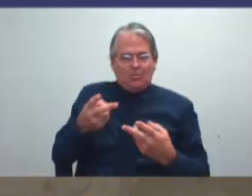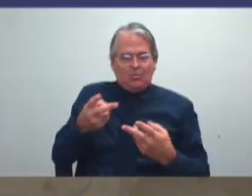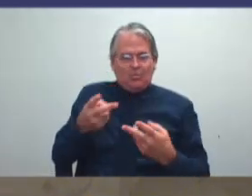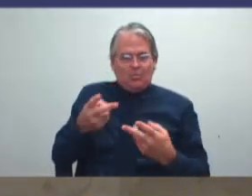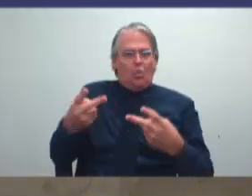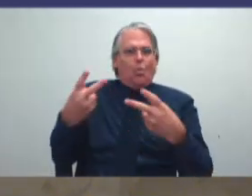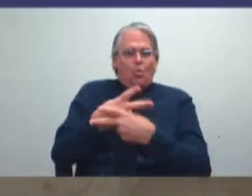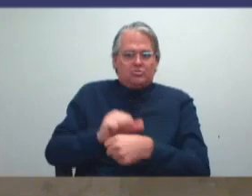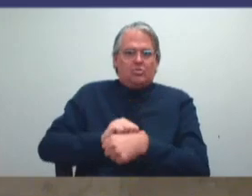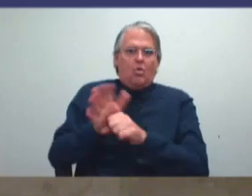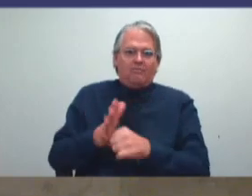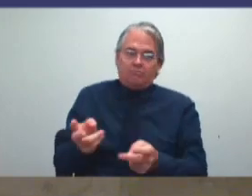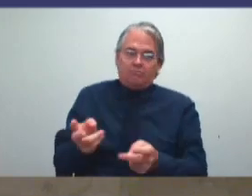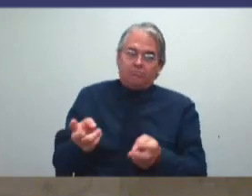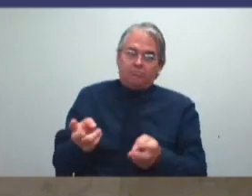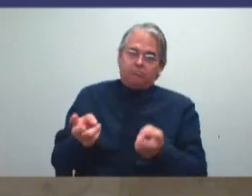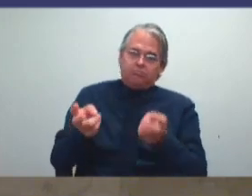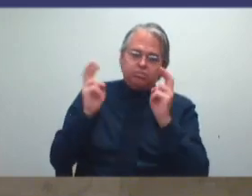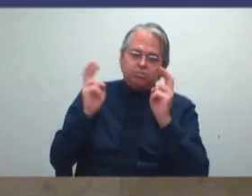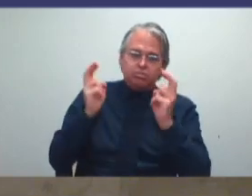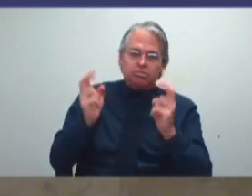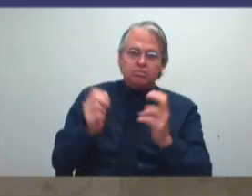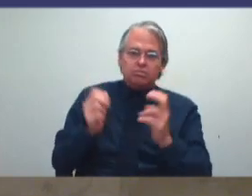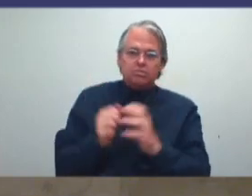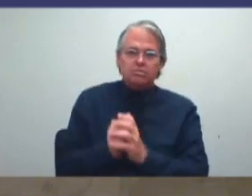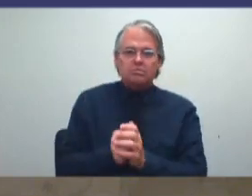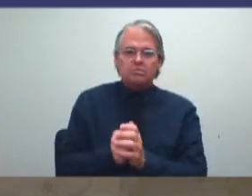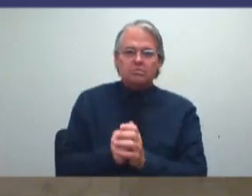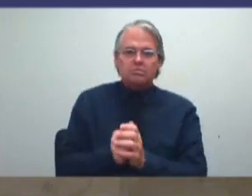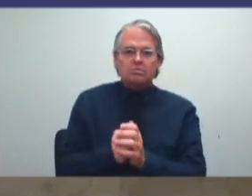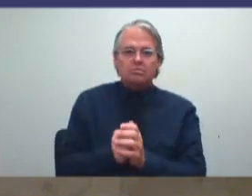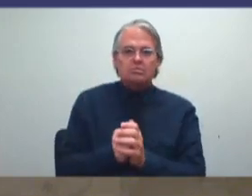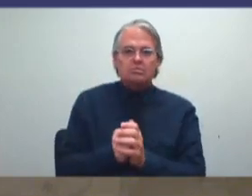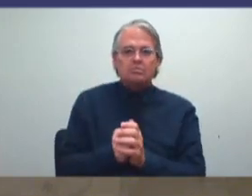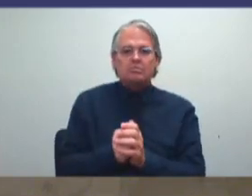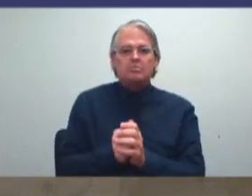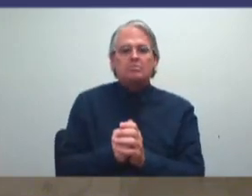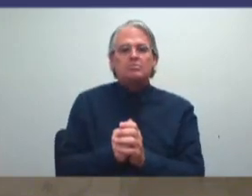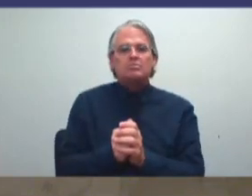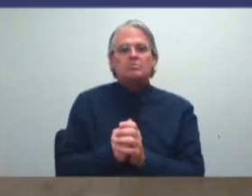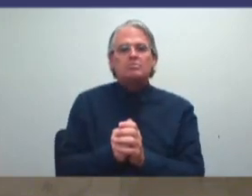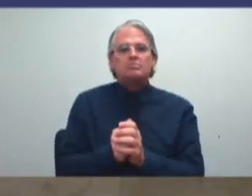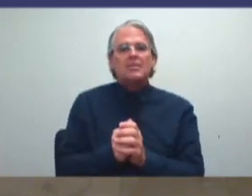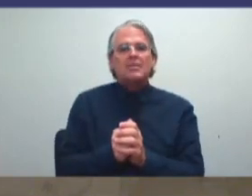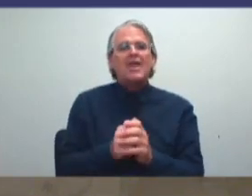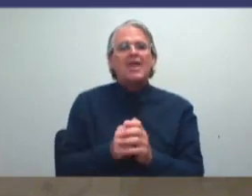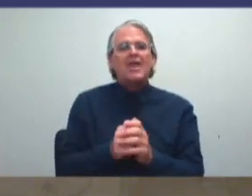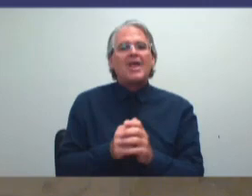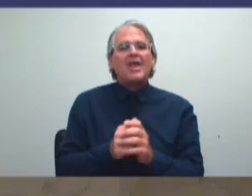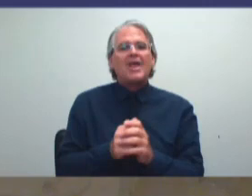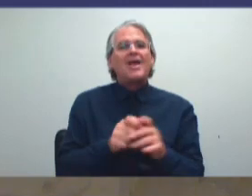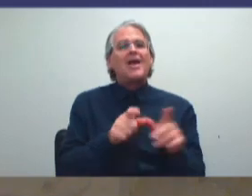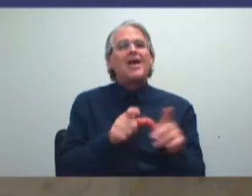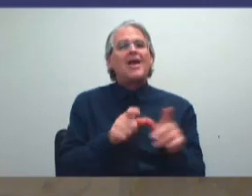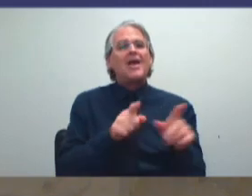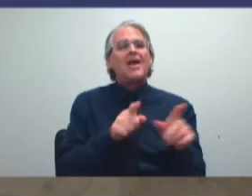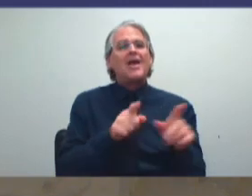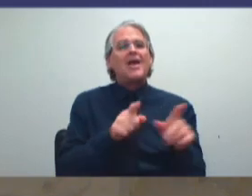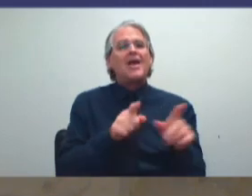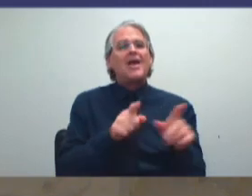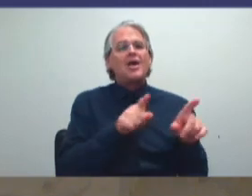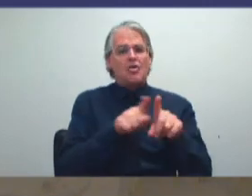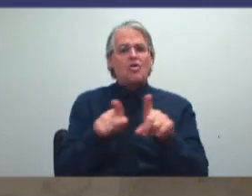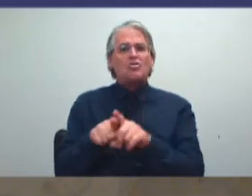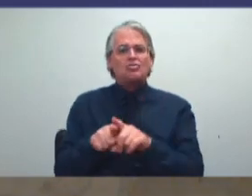lagging and terminal indicator, but included leading indicators, such as exposed or symptomatic people seeking testing. We